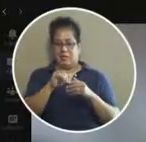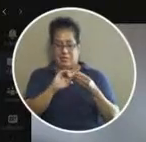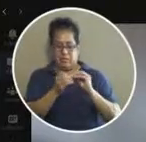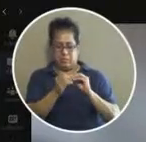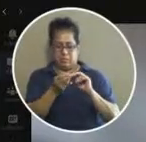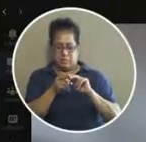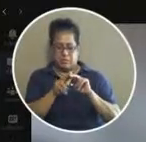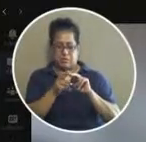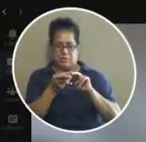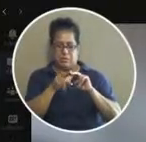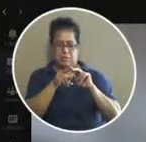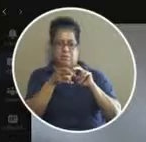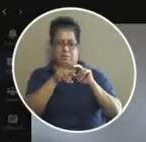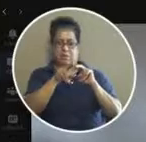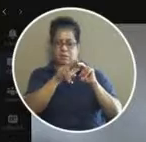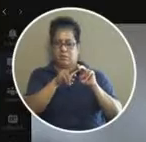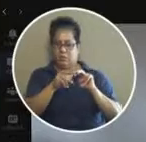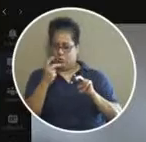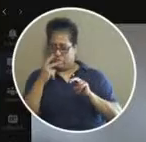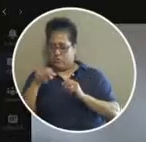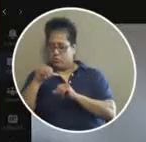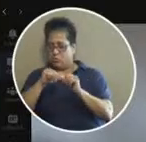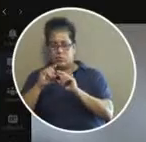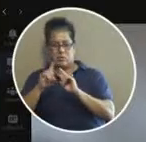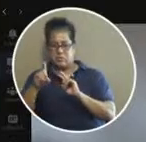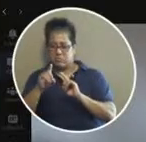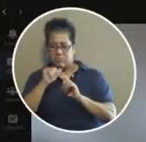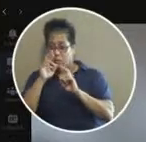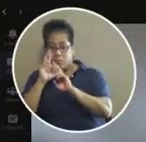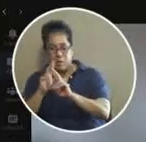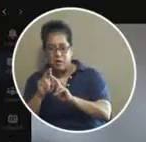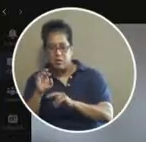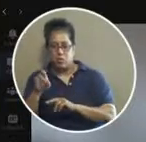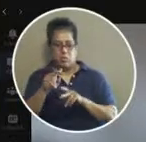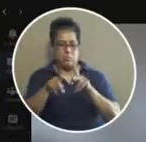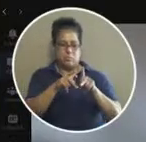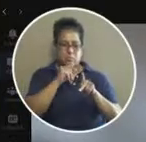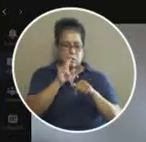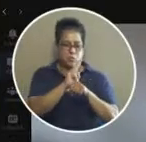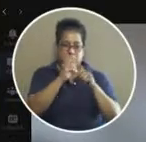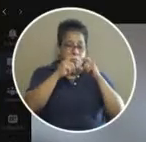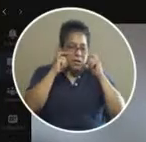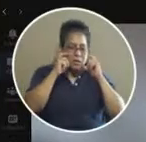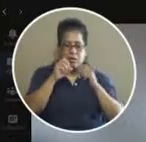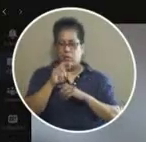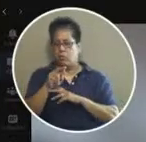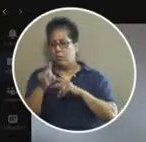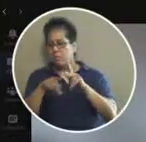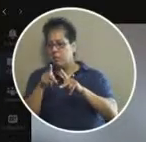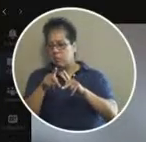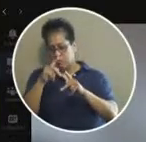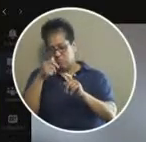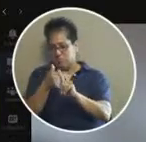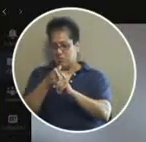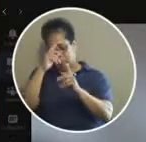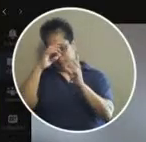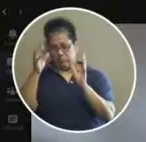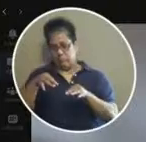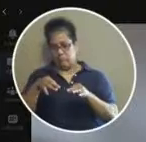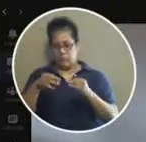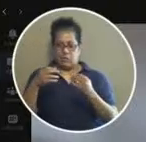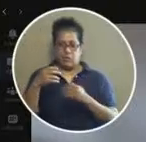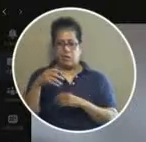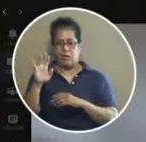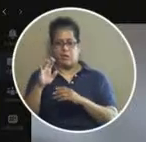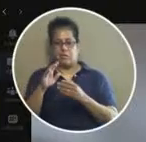keep climbing, or that we see that social distance isn't respected, or that people are not wearing the mask, or that people are deciding that we're